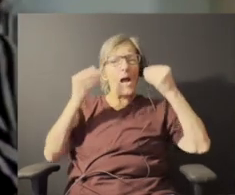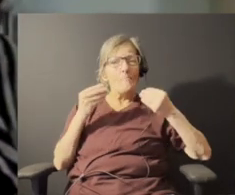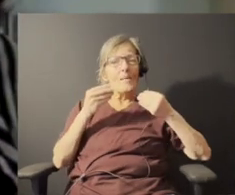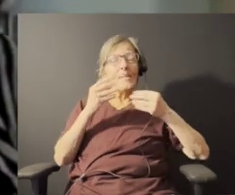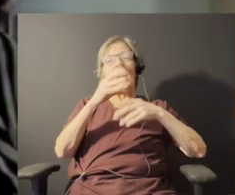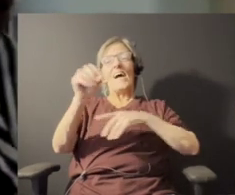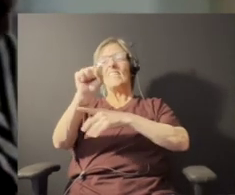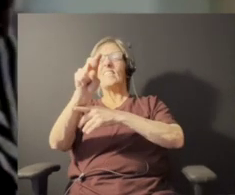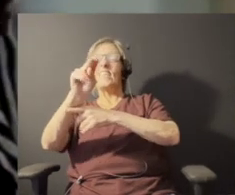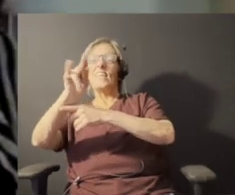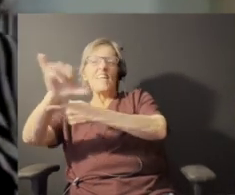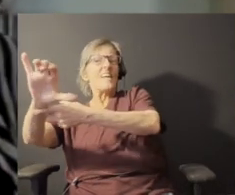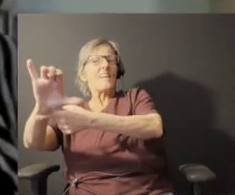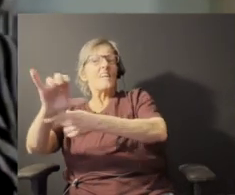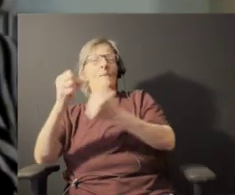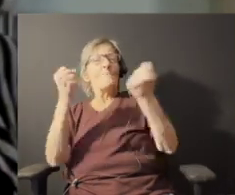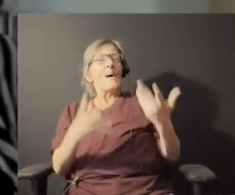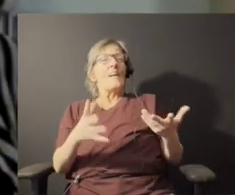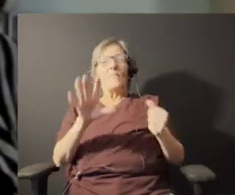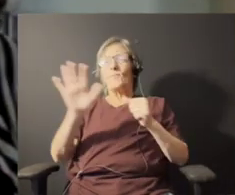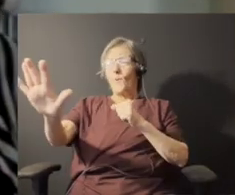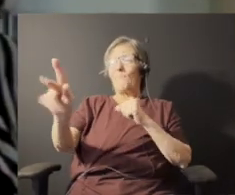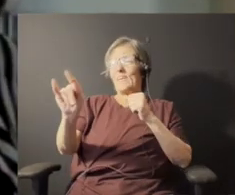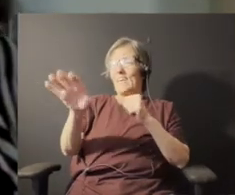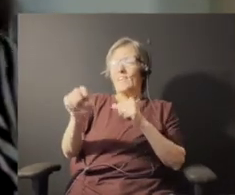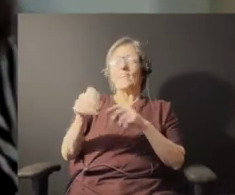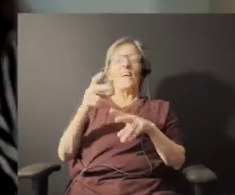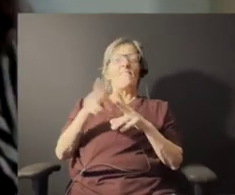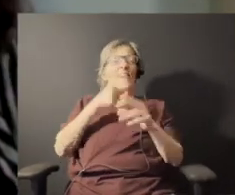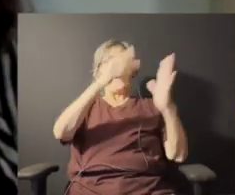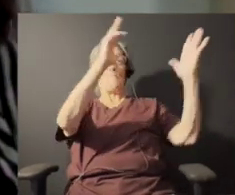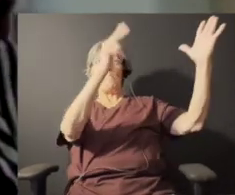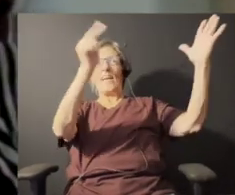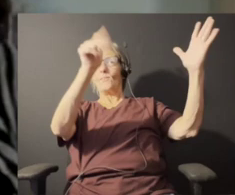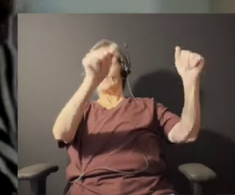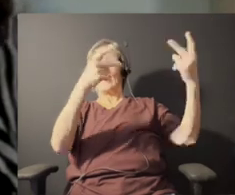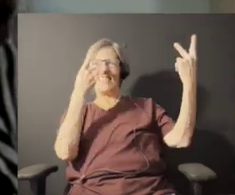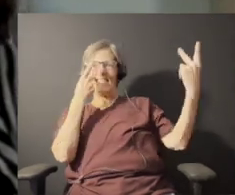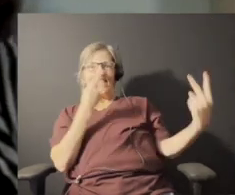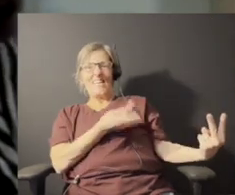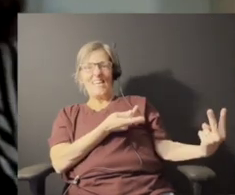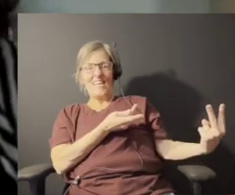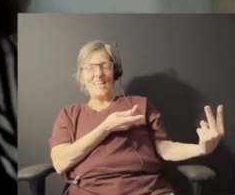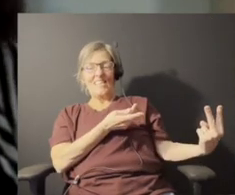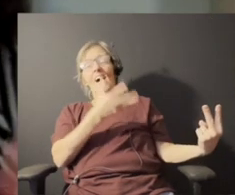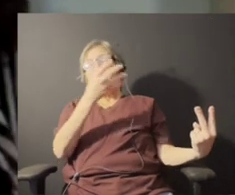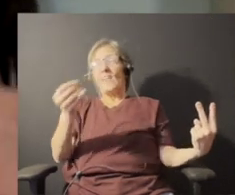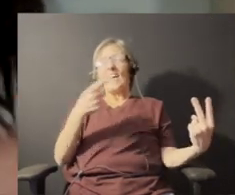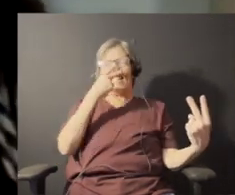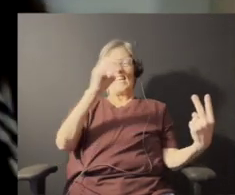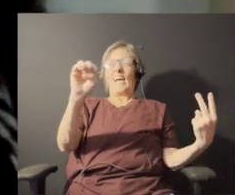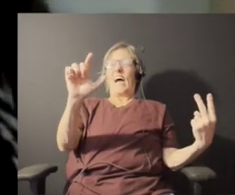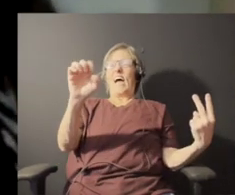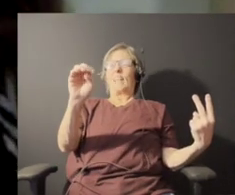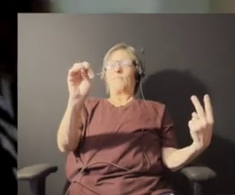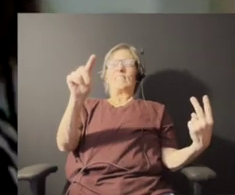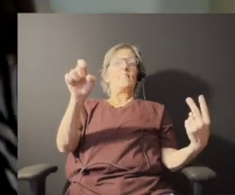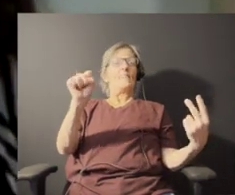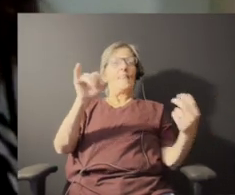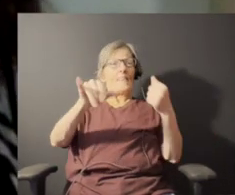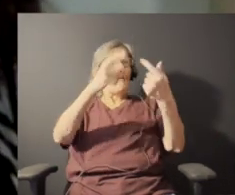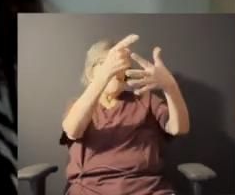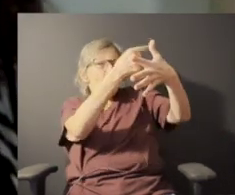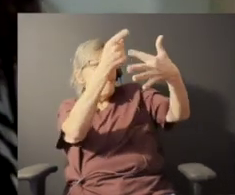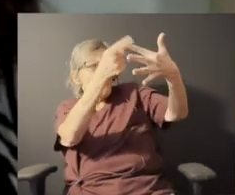in scenic, because so many of your pieces are very painterly. And I can see the elements, those kind